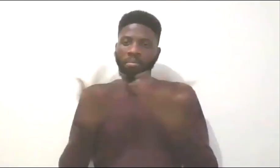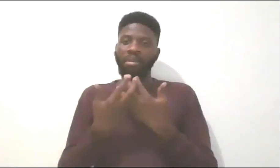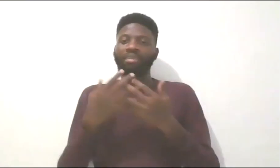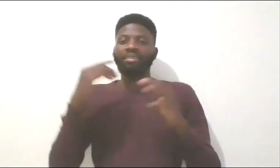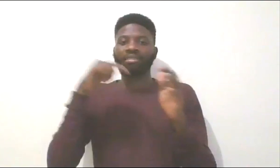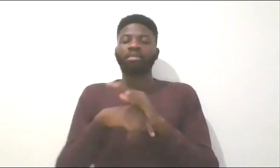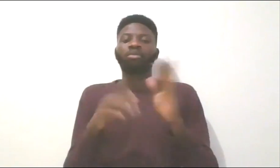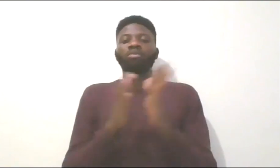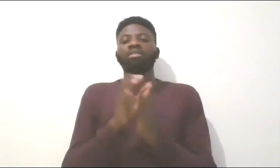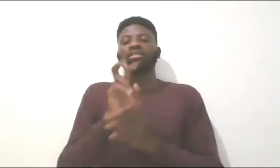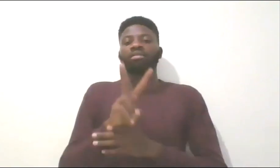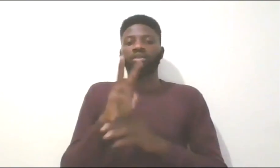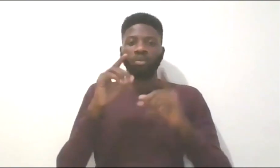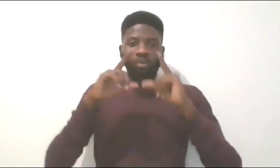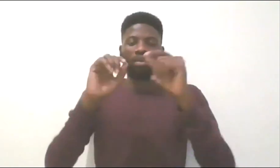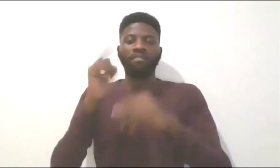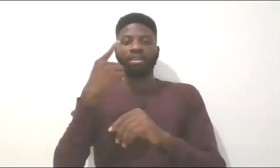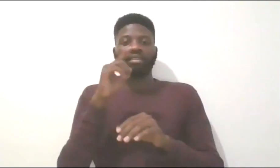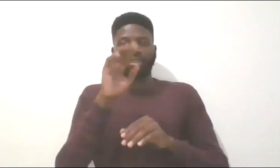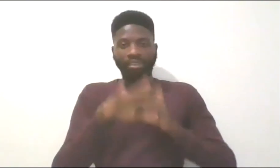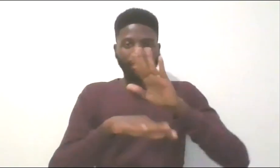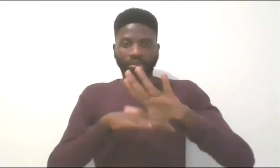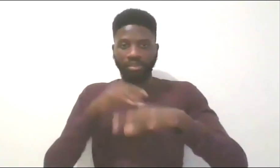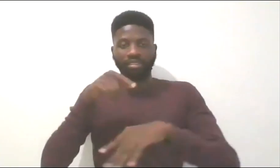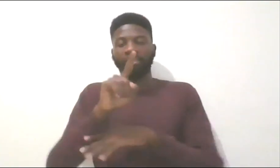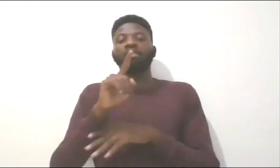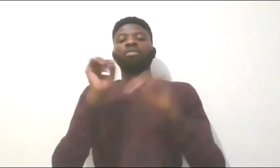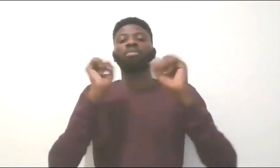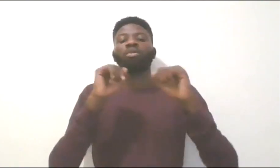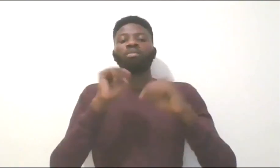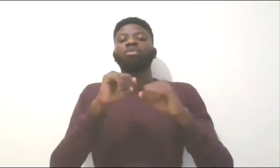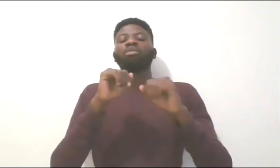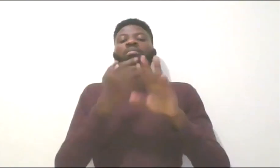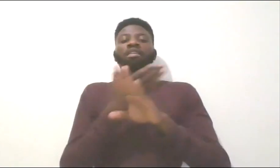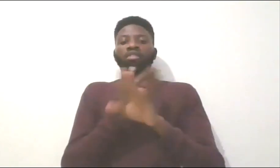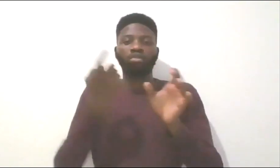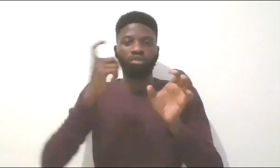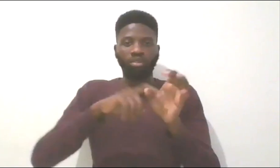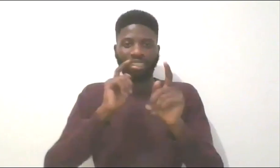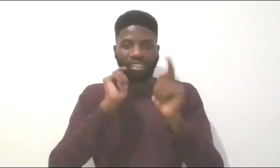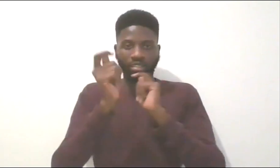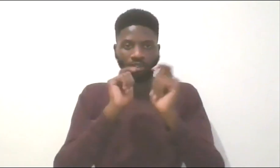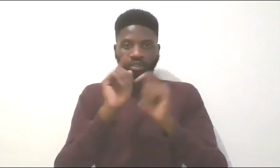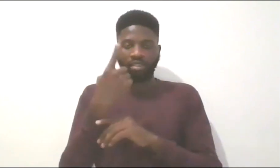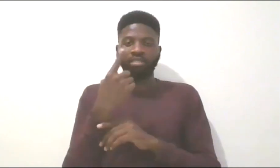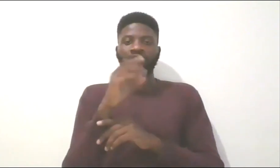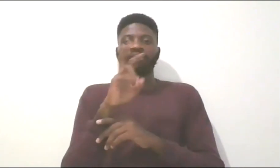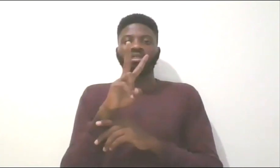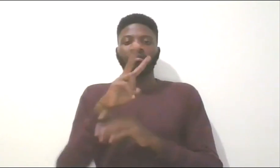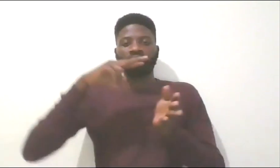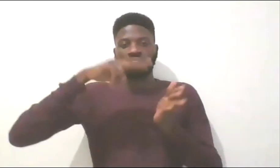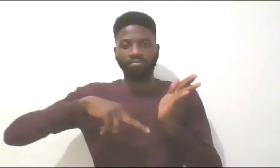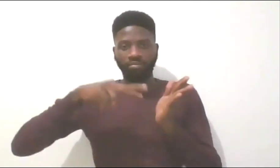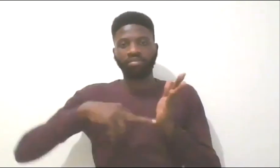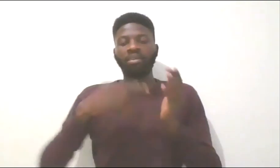CV. We say that the first step for you to first get into an interview is first to have your CV looked at. And imagine we've